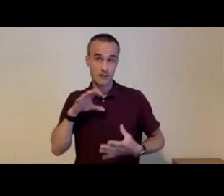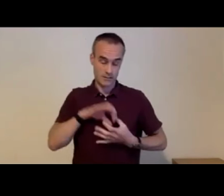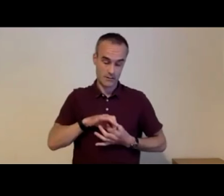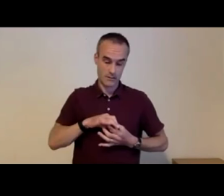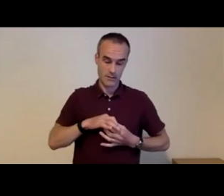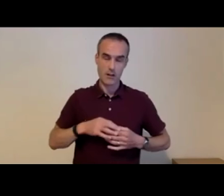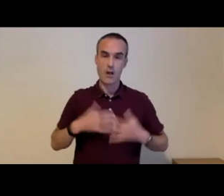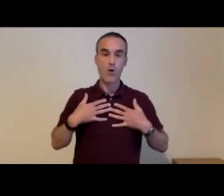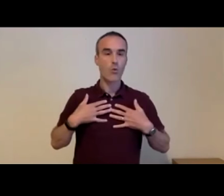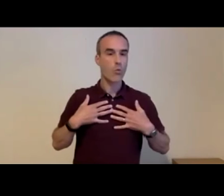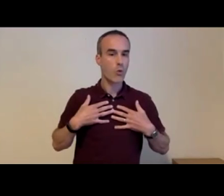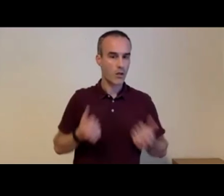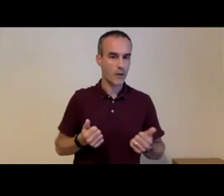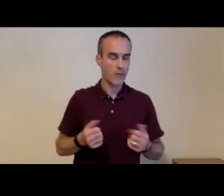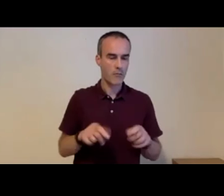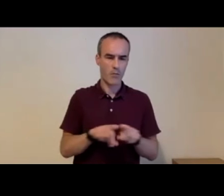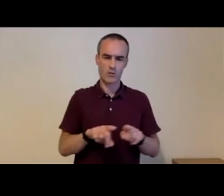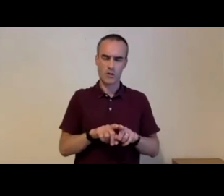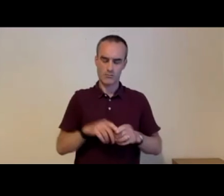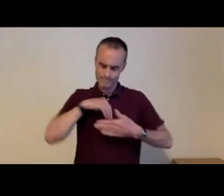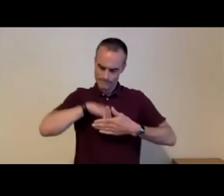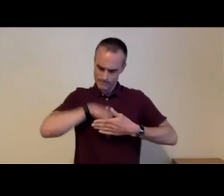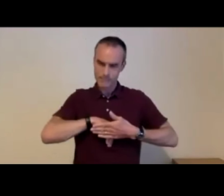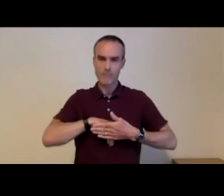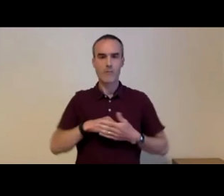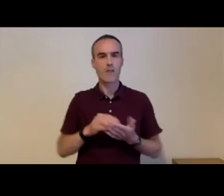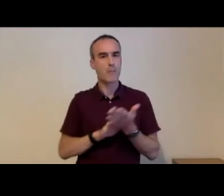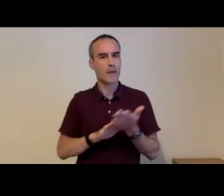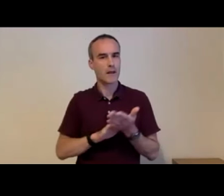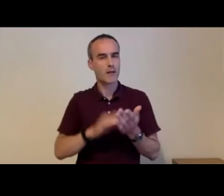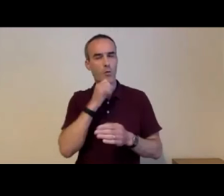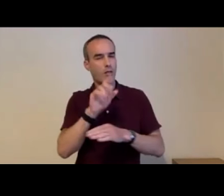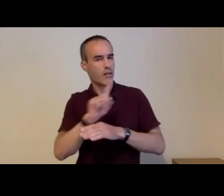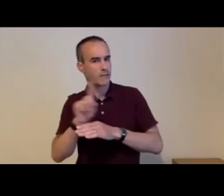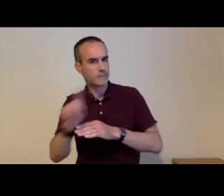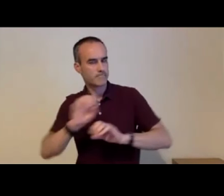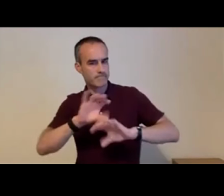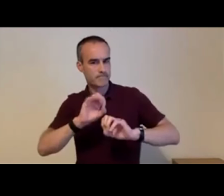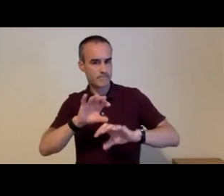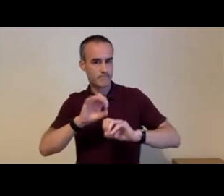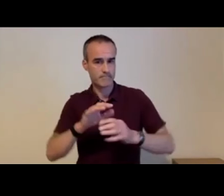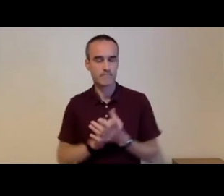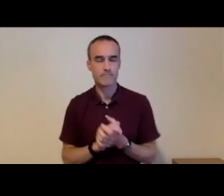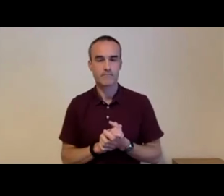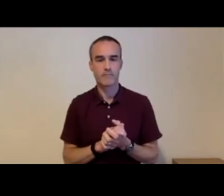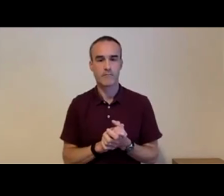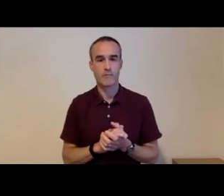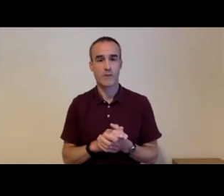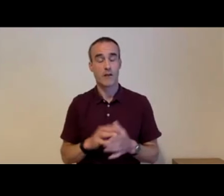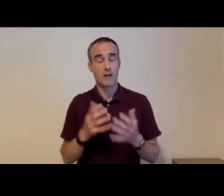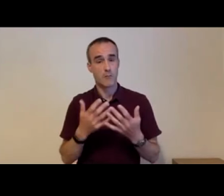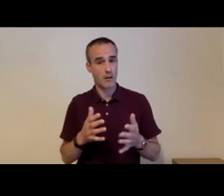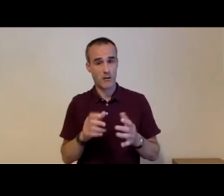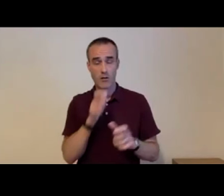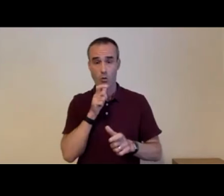come to touch on that, I think, later in the session today. Now here I've done a word cloud of some